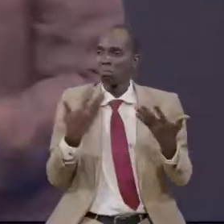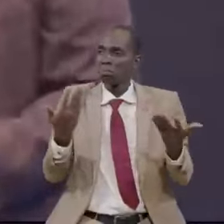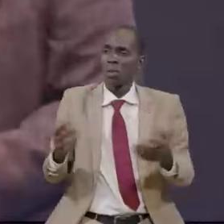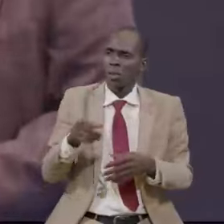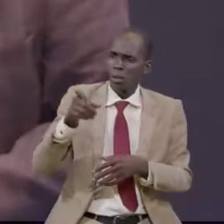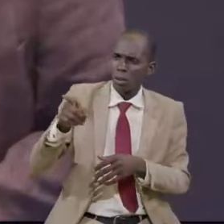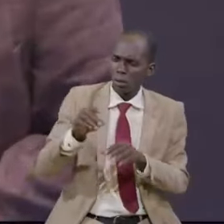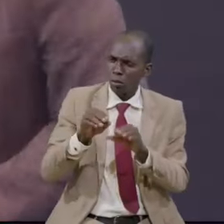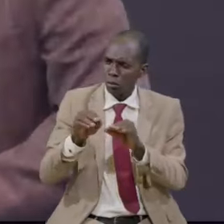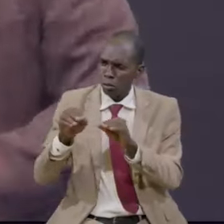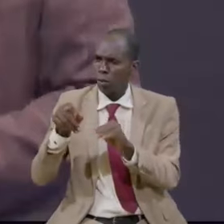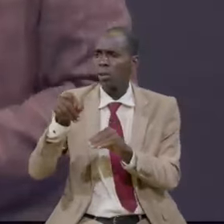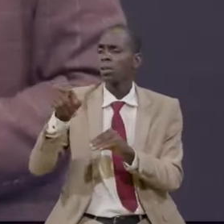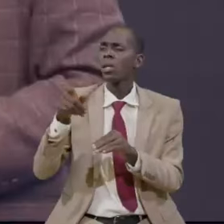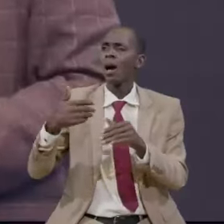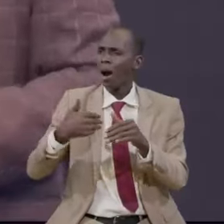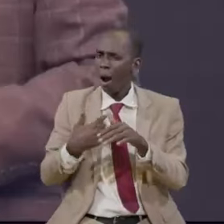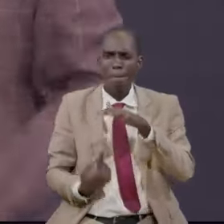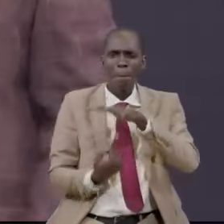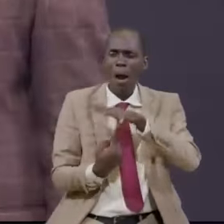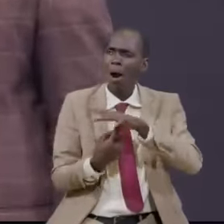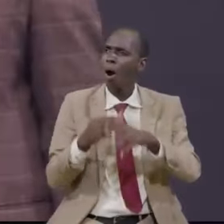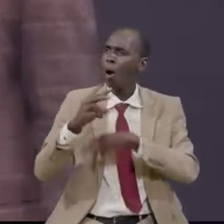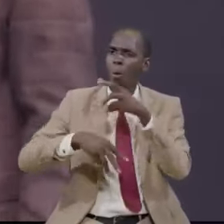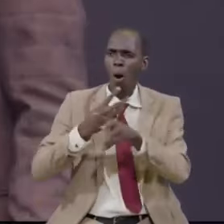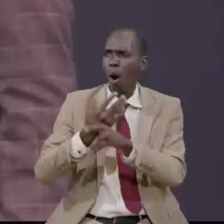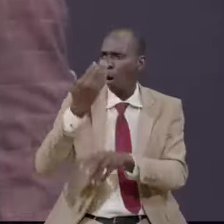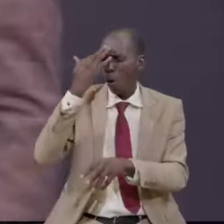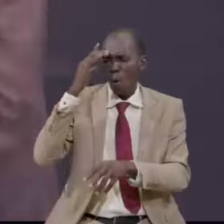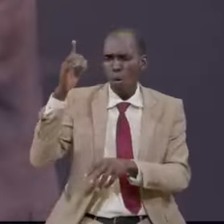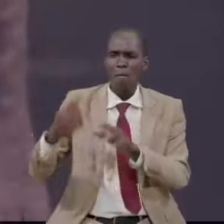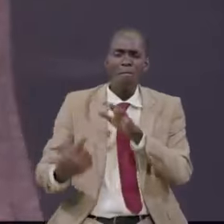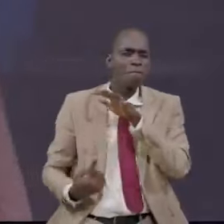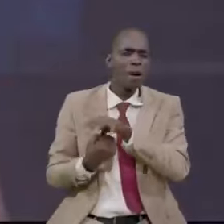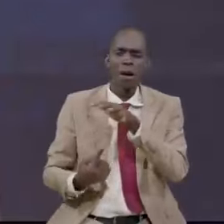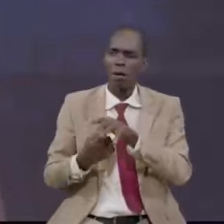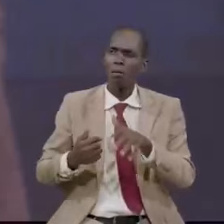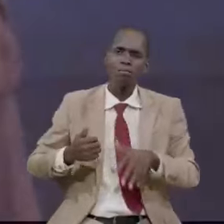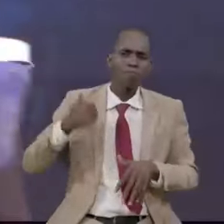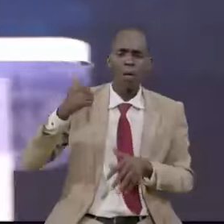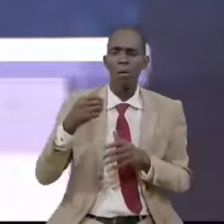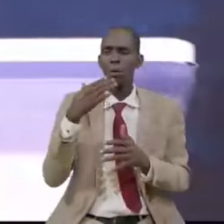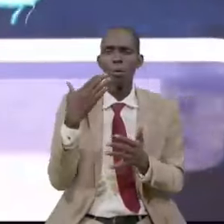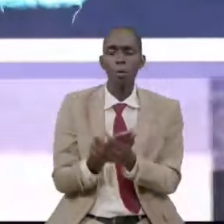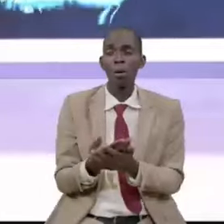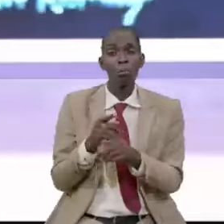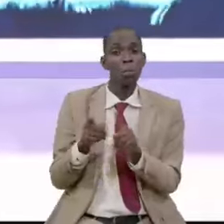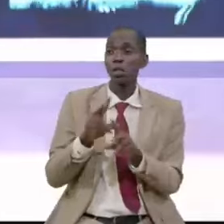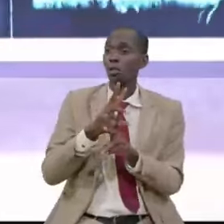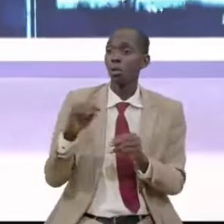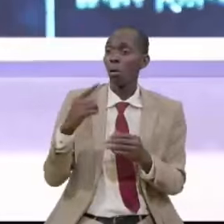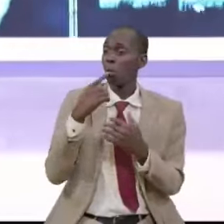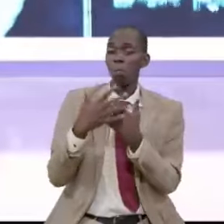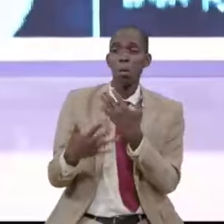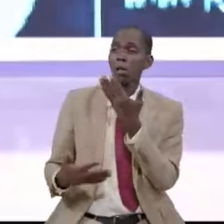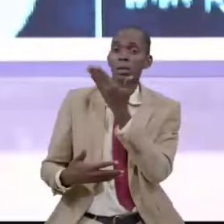the world can give, but the sign of the blood is not there. This one says, the angel then comes,